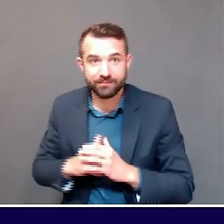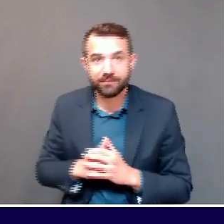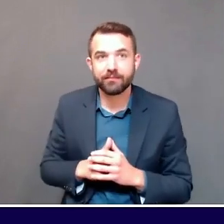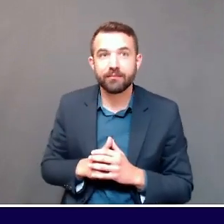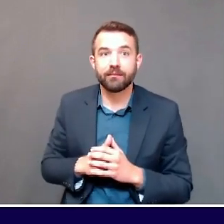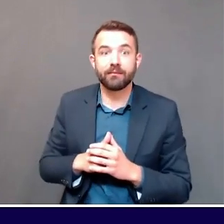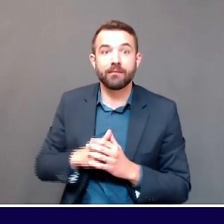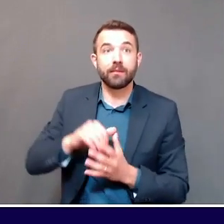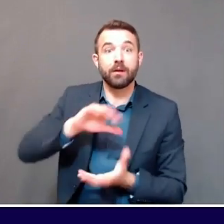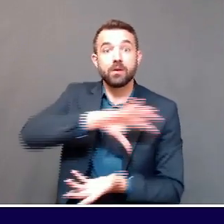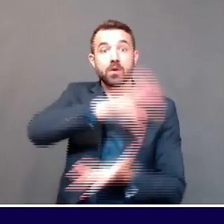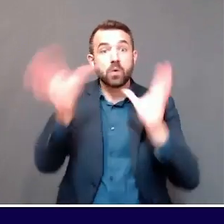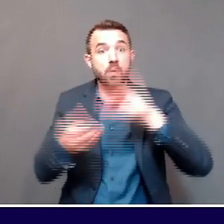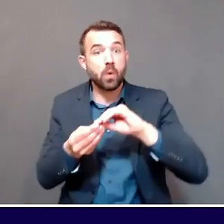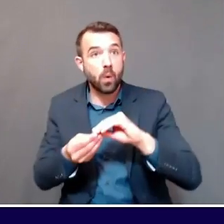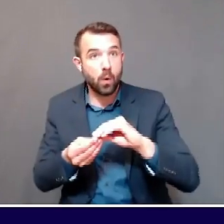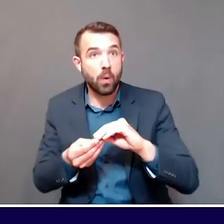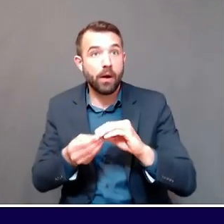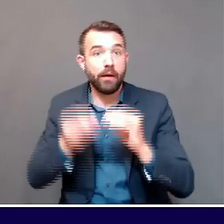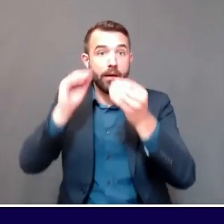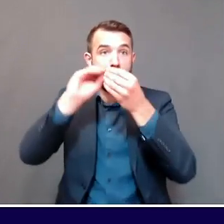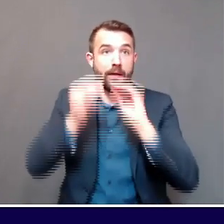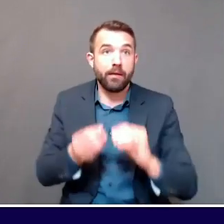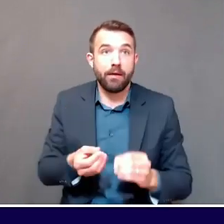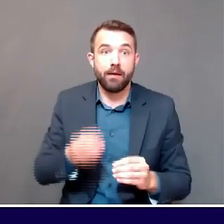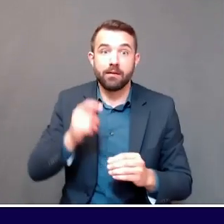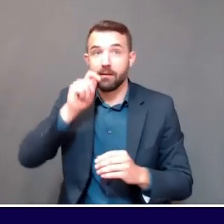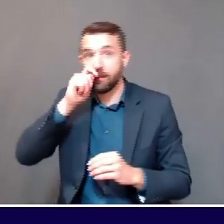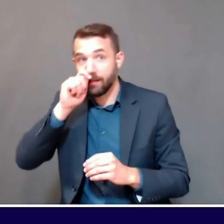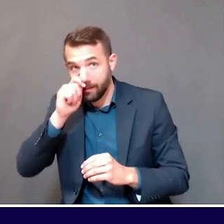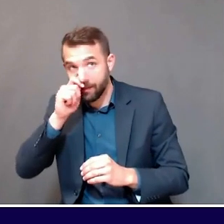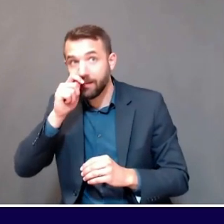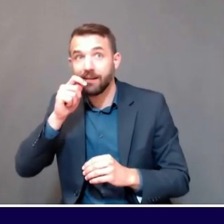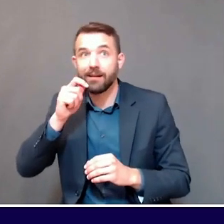total number of tests that have been done of